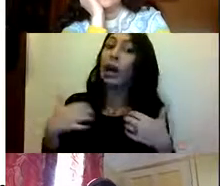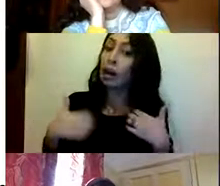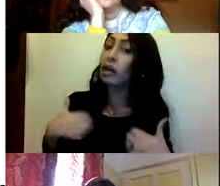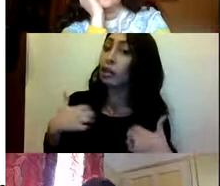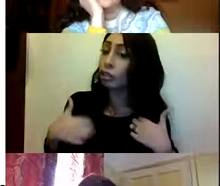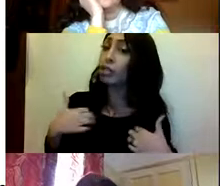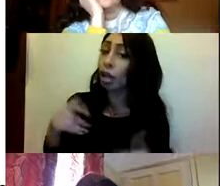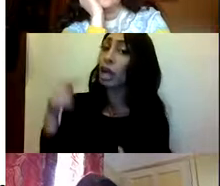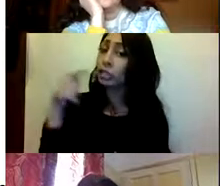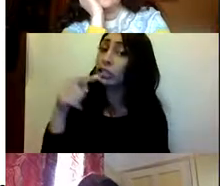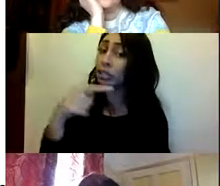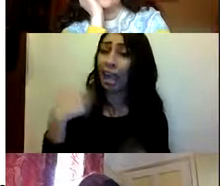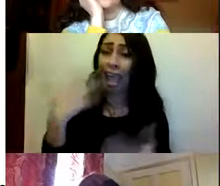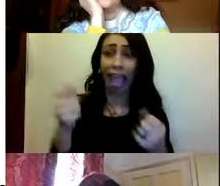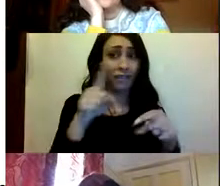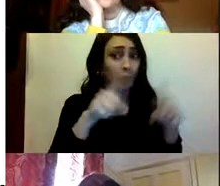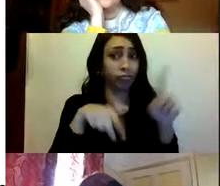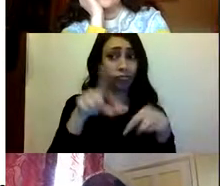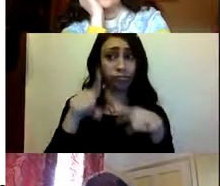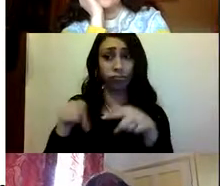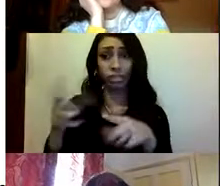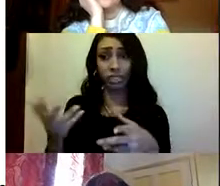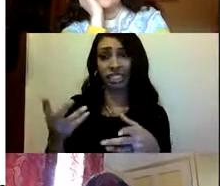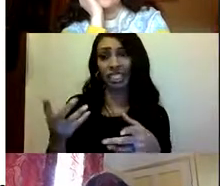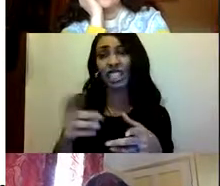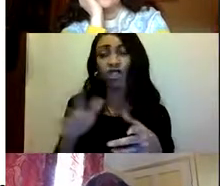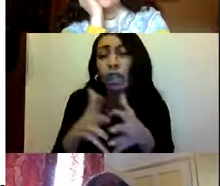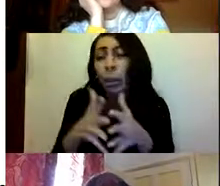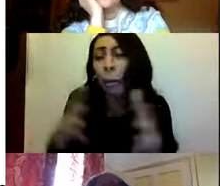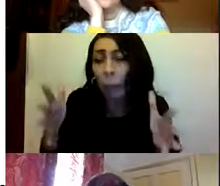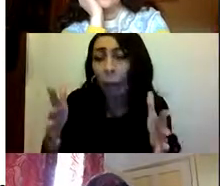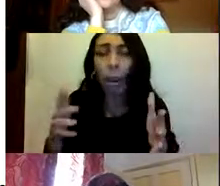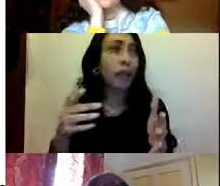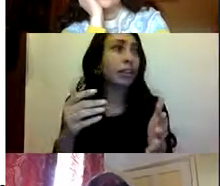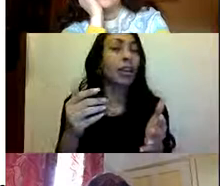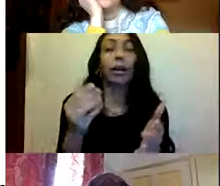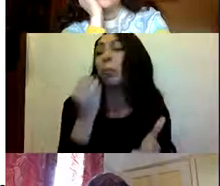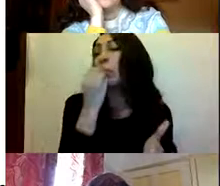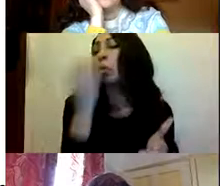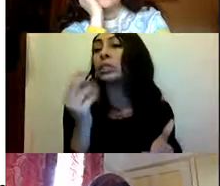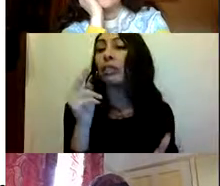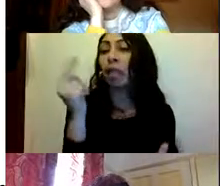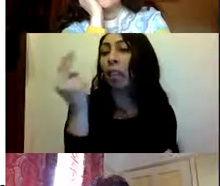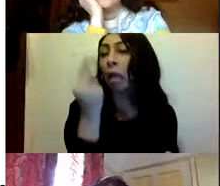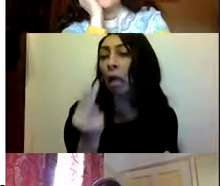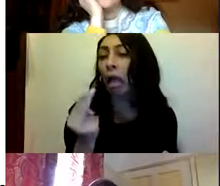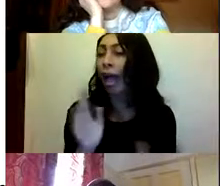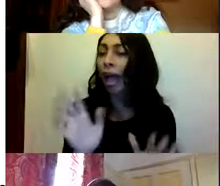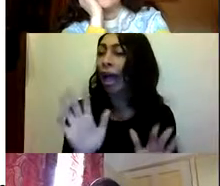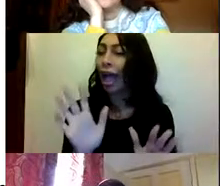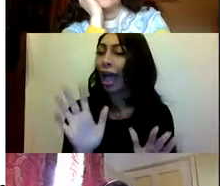collection here, because we don't have a huge amount of fine art like some collections in the